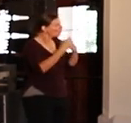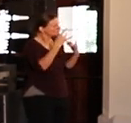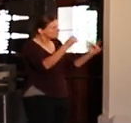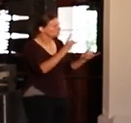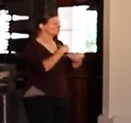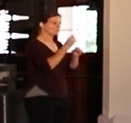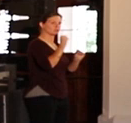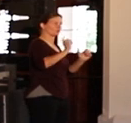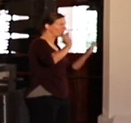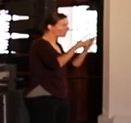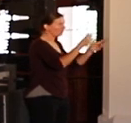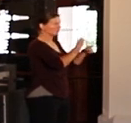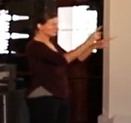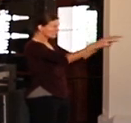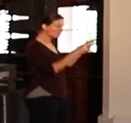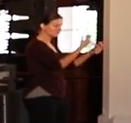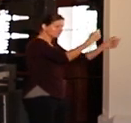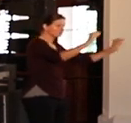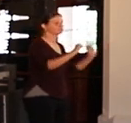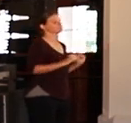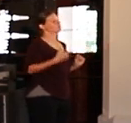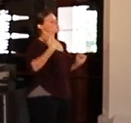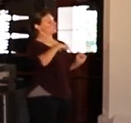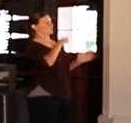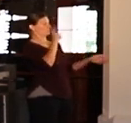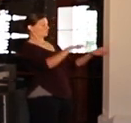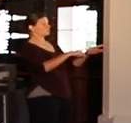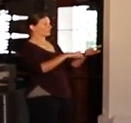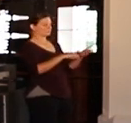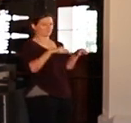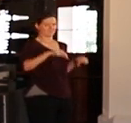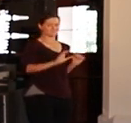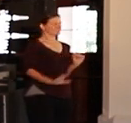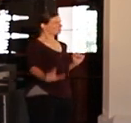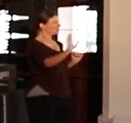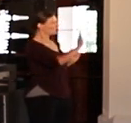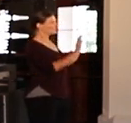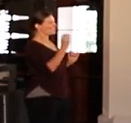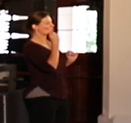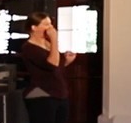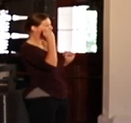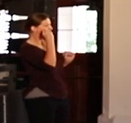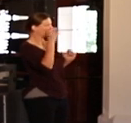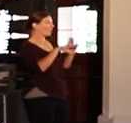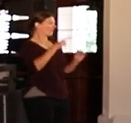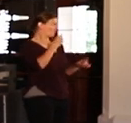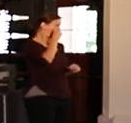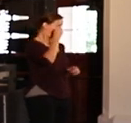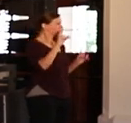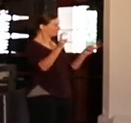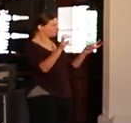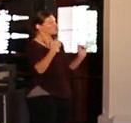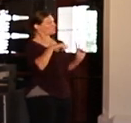that they get to where they need to be safely. We recognize this is your home away from home, and we